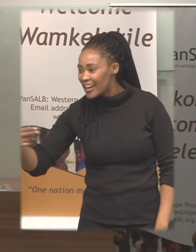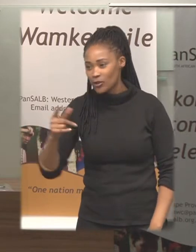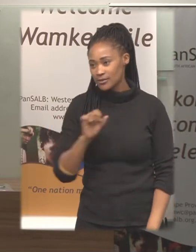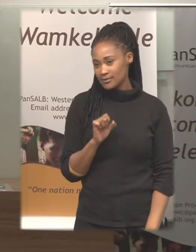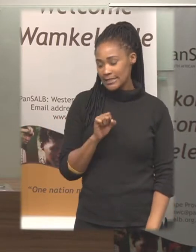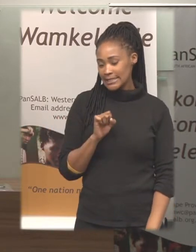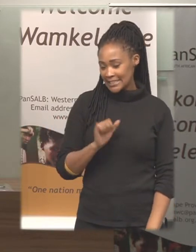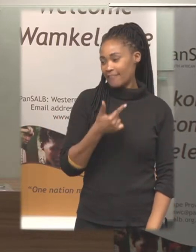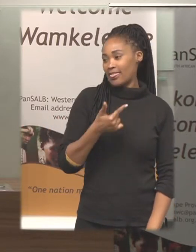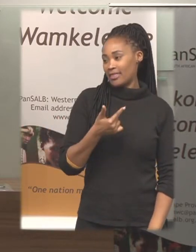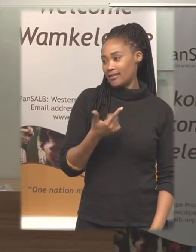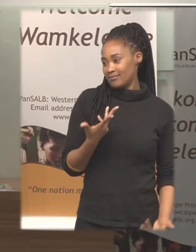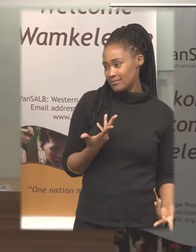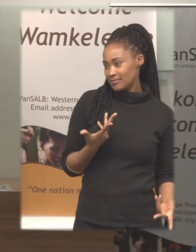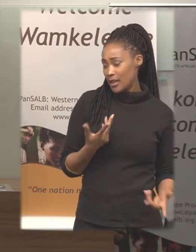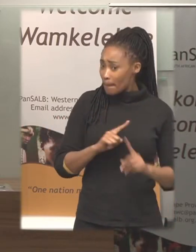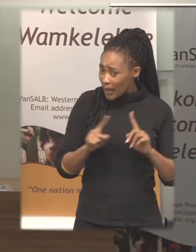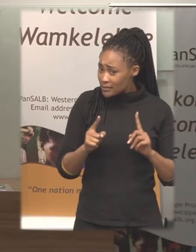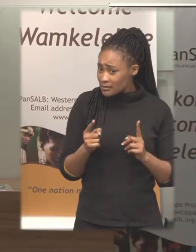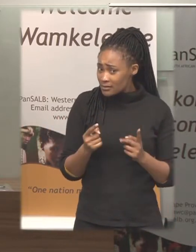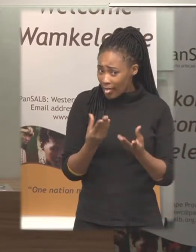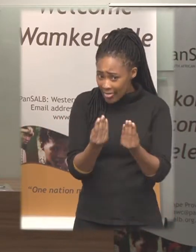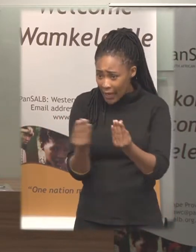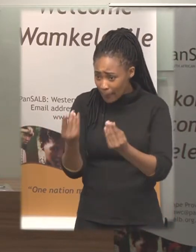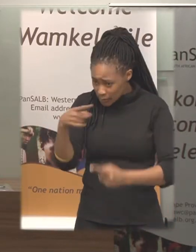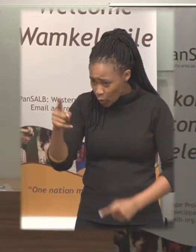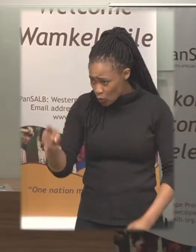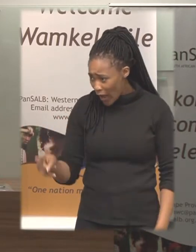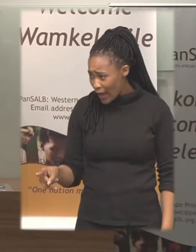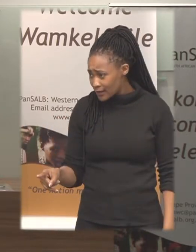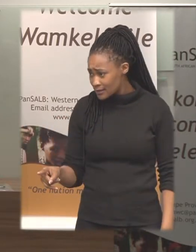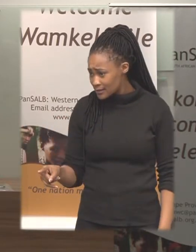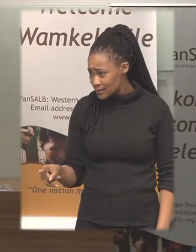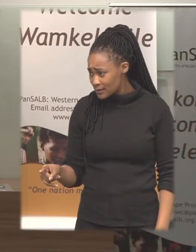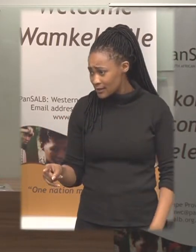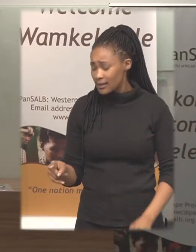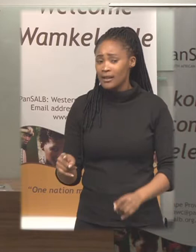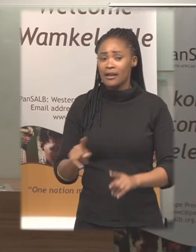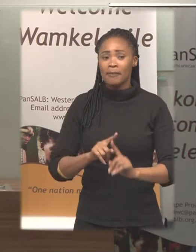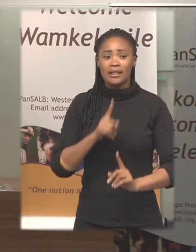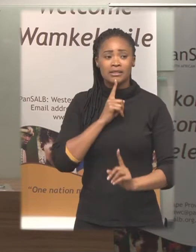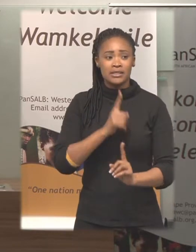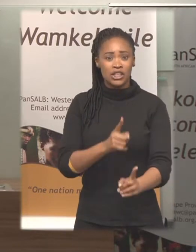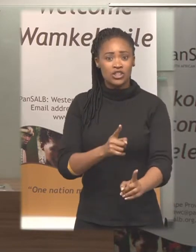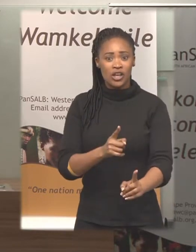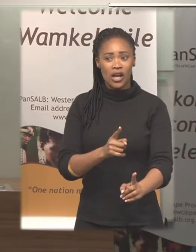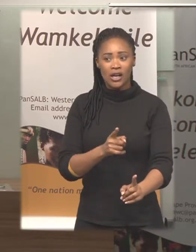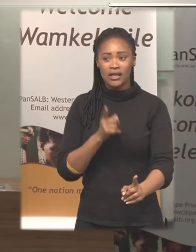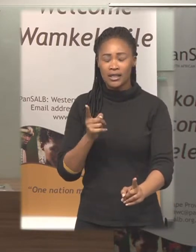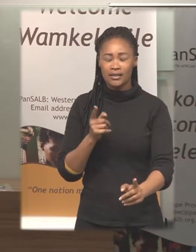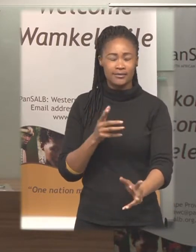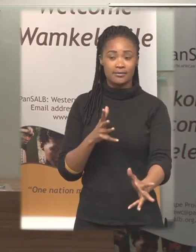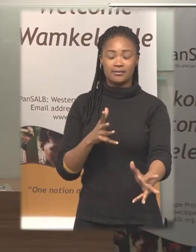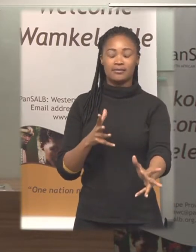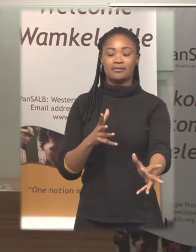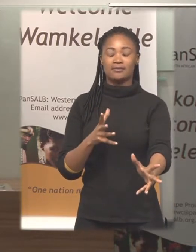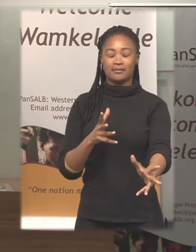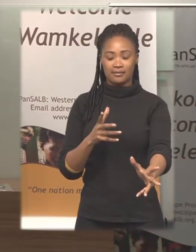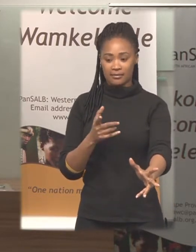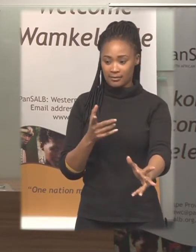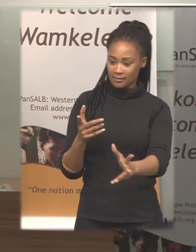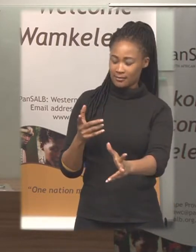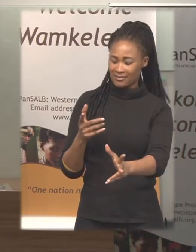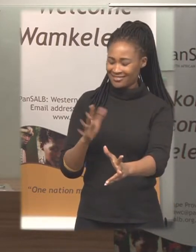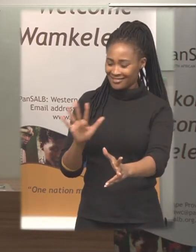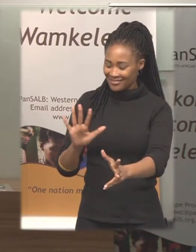are the ordinal numbers correct? Indeed, they are. The teacher has then become so distracted by trying to